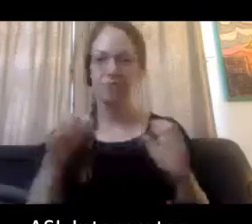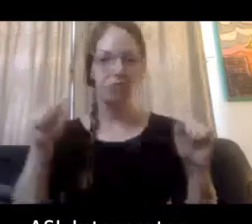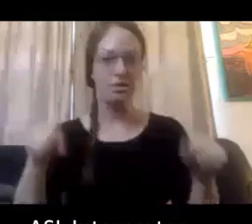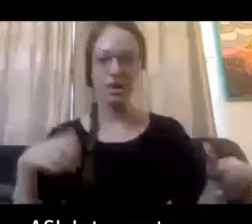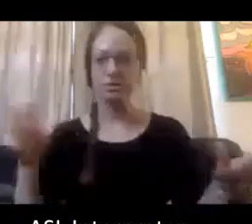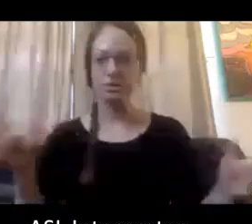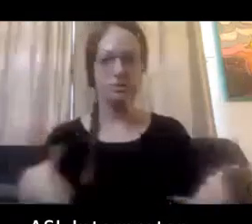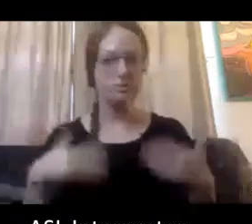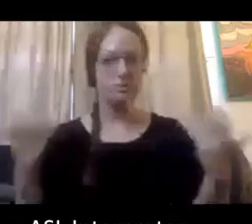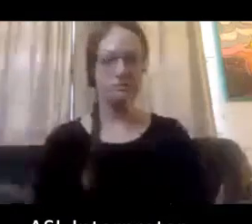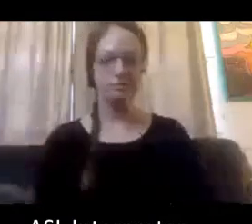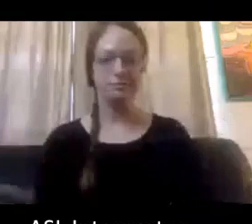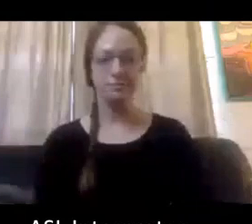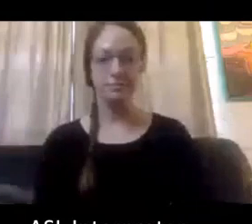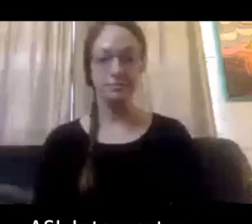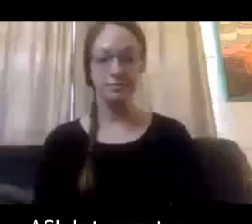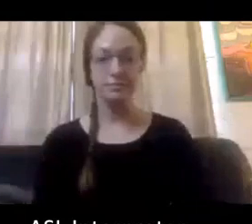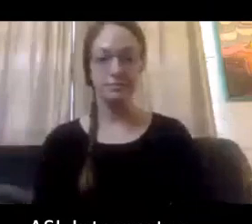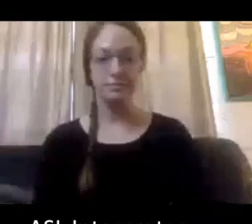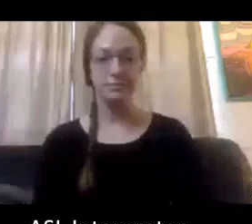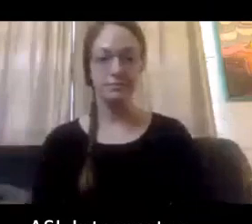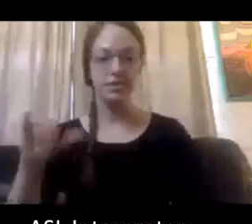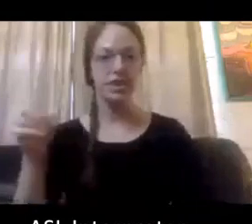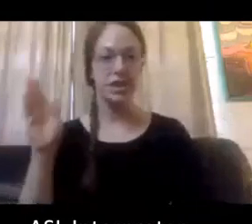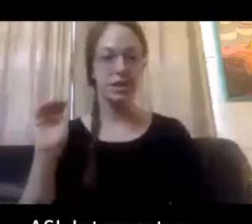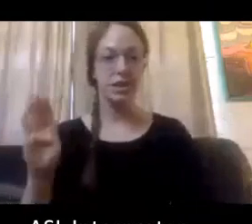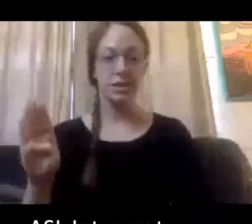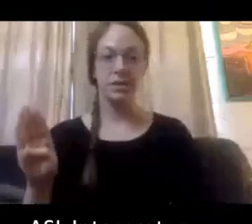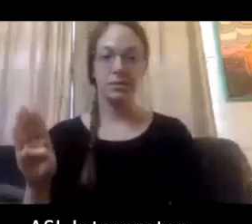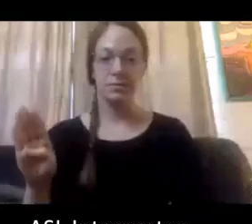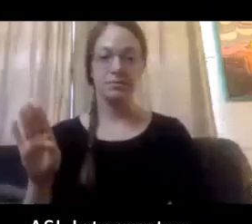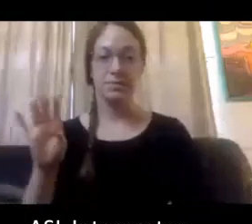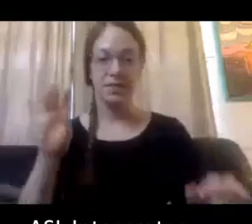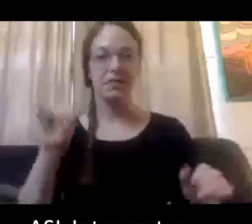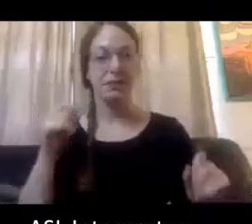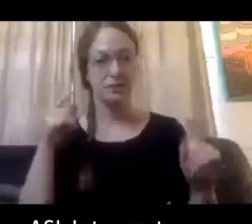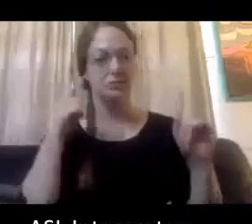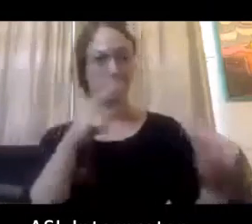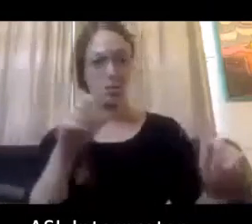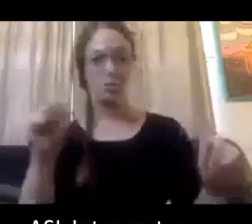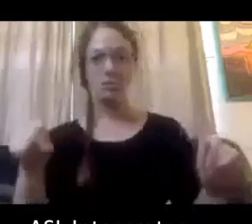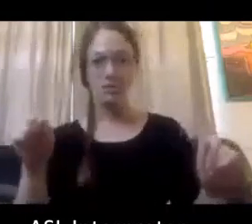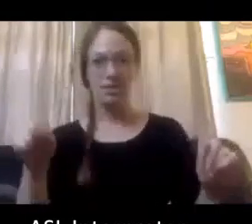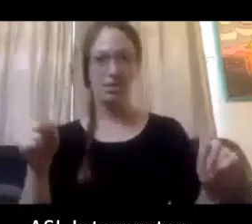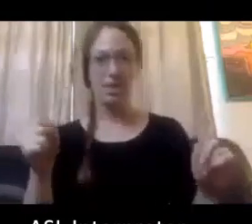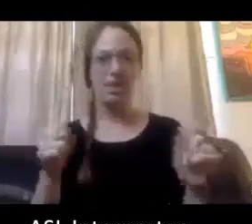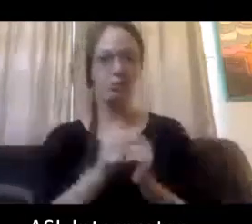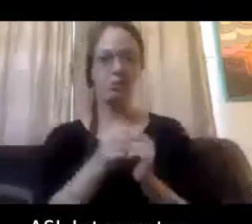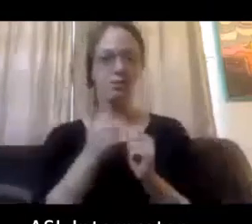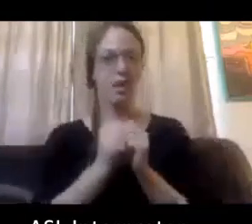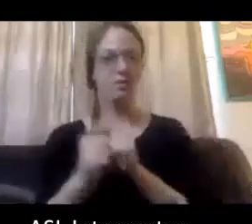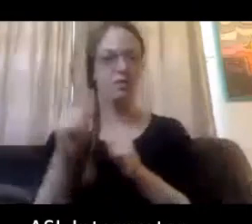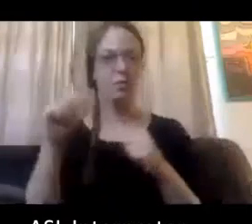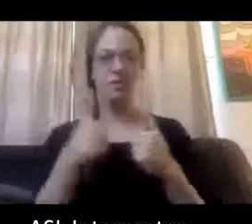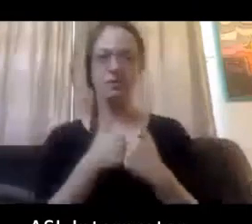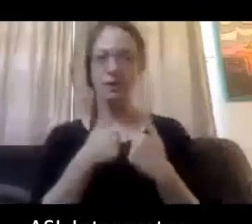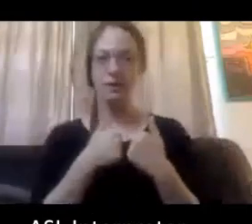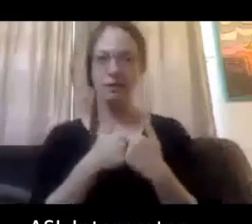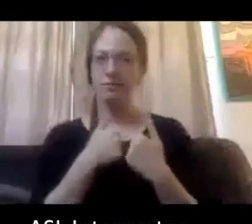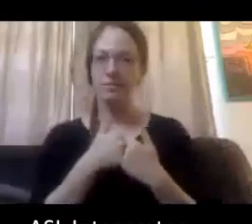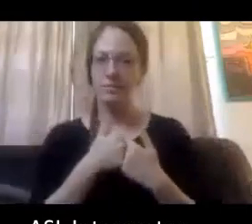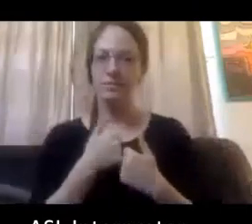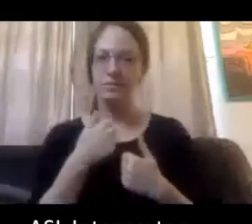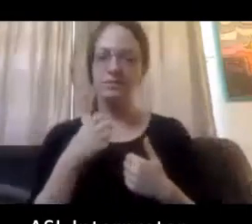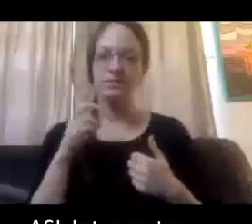Yeah, thank you. That's kind of our goal, partly with the Everyone Games event here, is raising awareness for those sorts of things